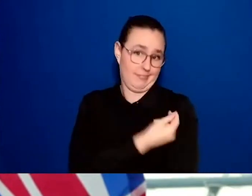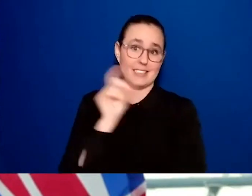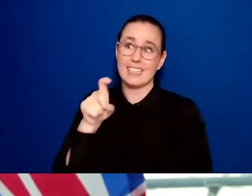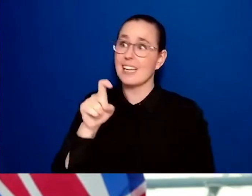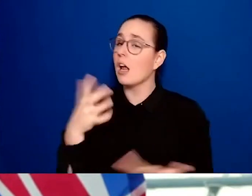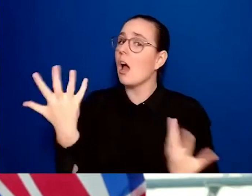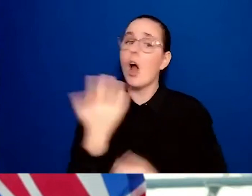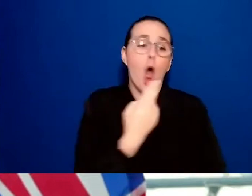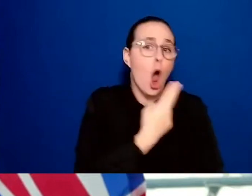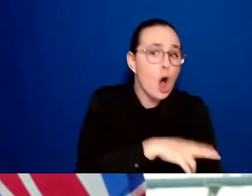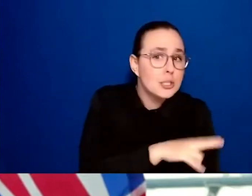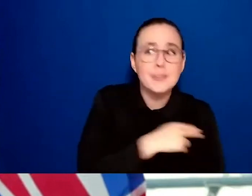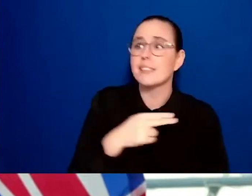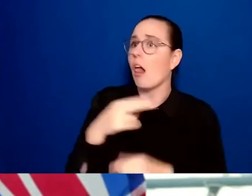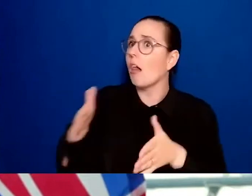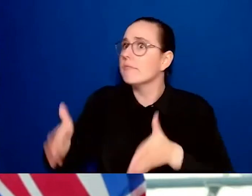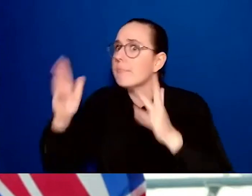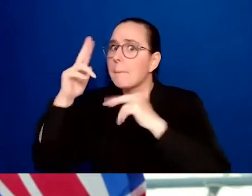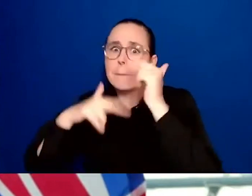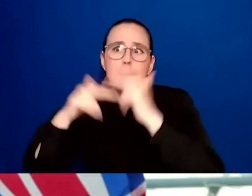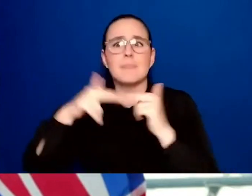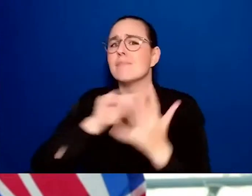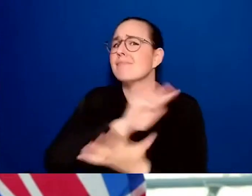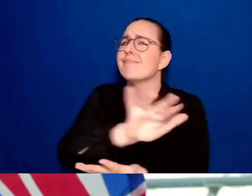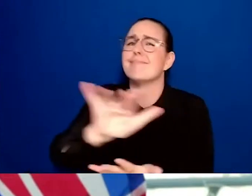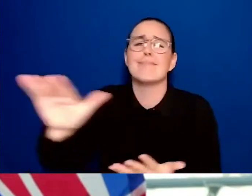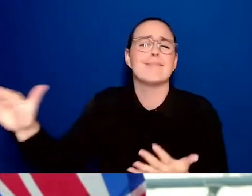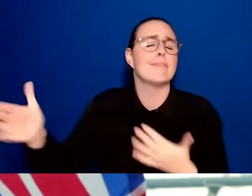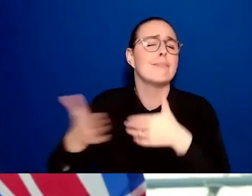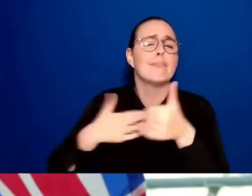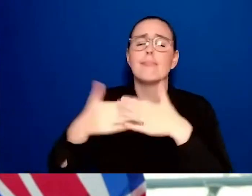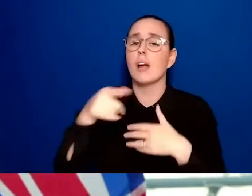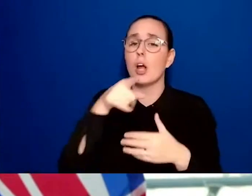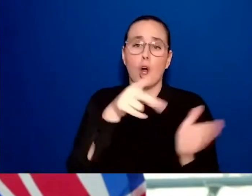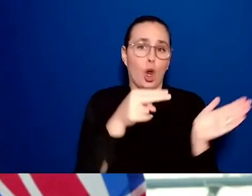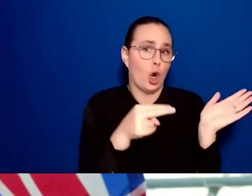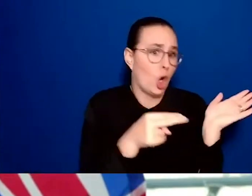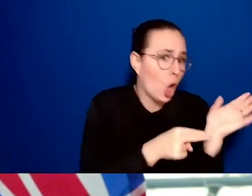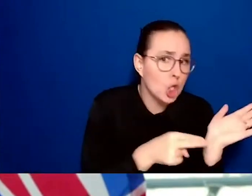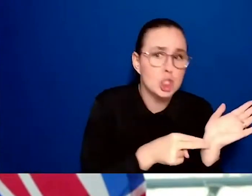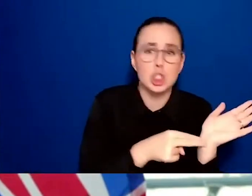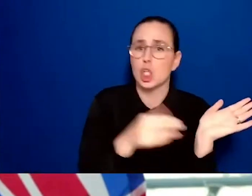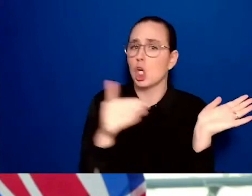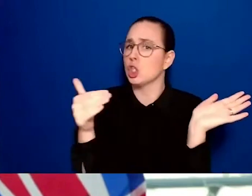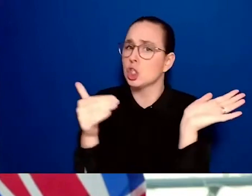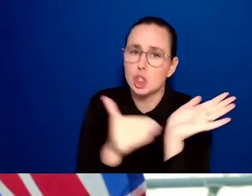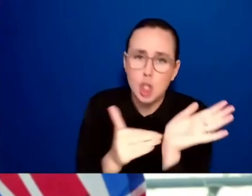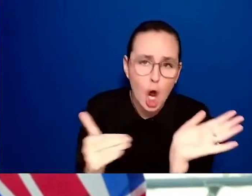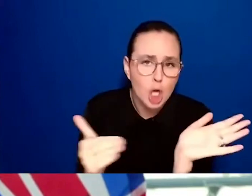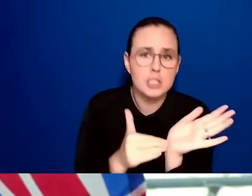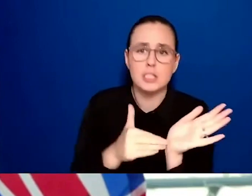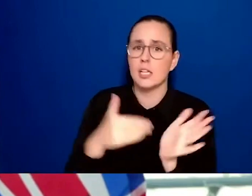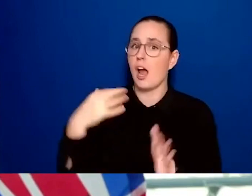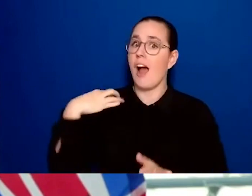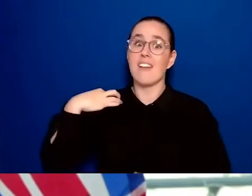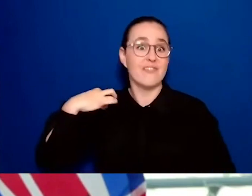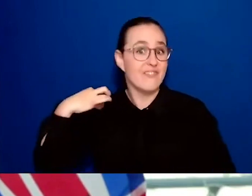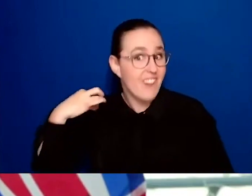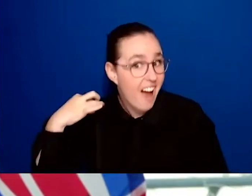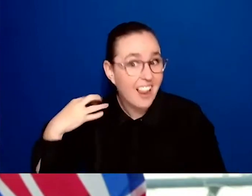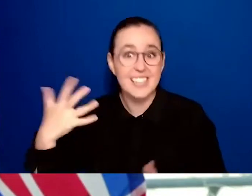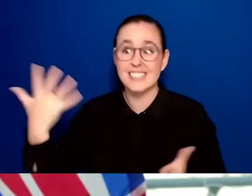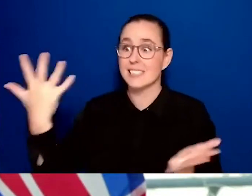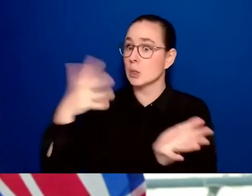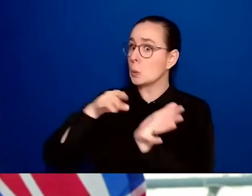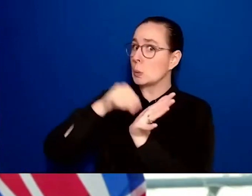people, all workers, students, physicians, residents, contractors, and volunteers who work in a healthcare facility, including